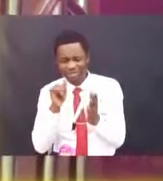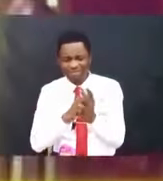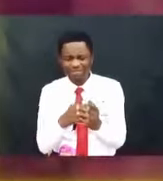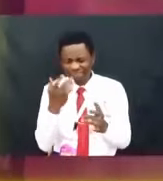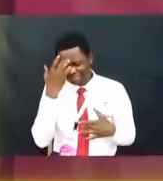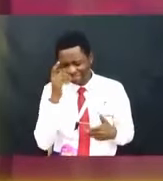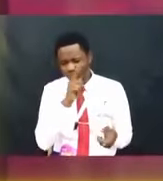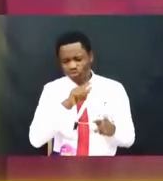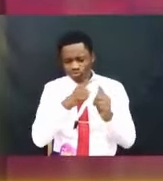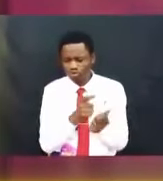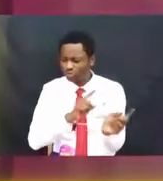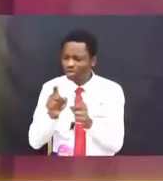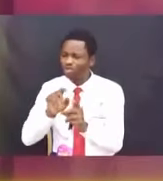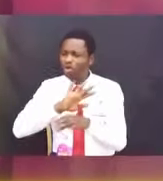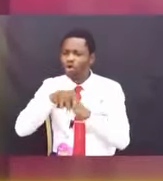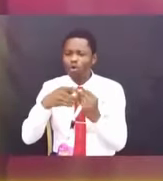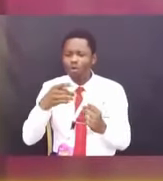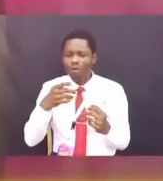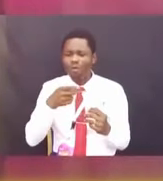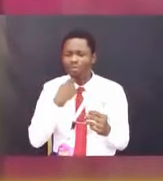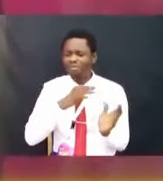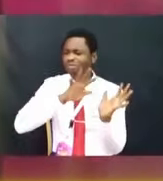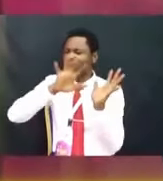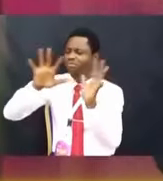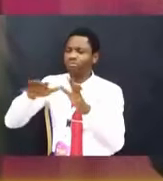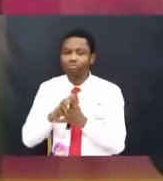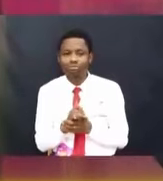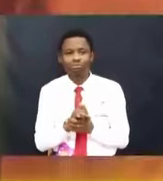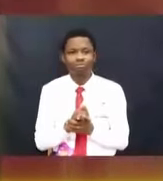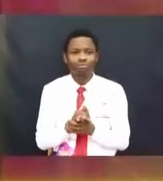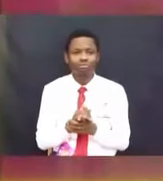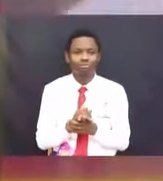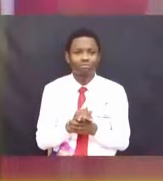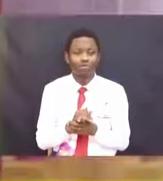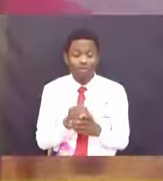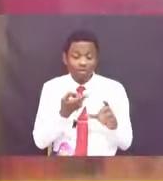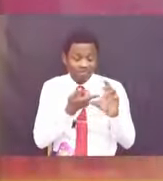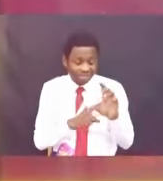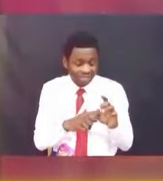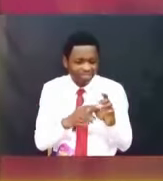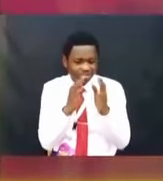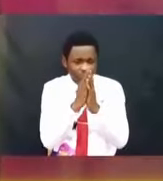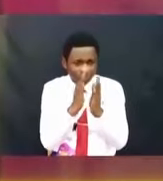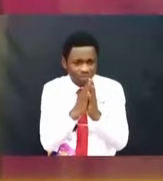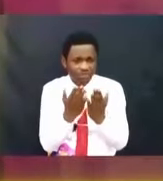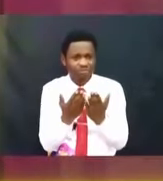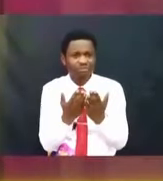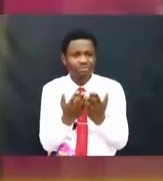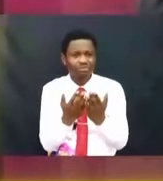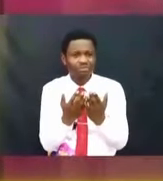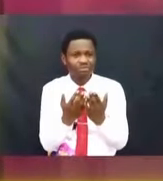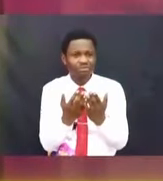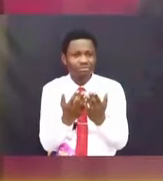this intercessory prayer, the first day, almost 1,000 people joined. But when they saw that the thing was